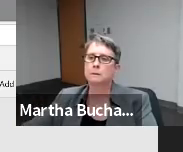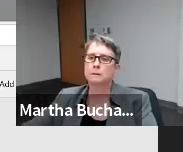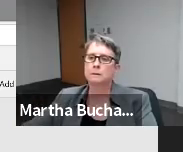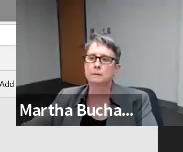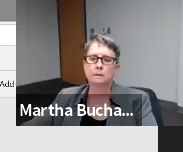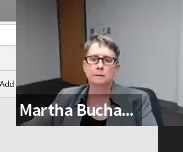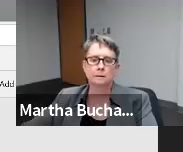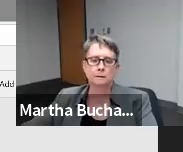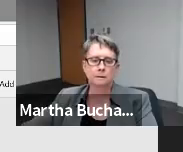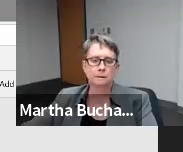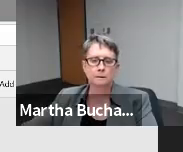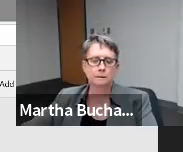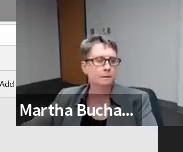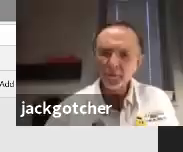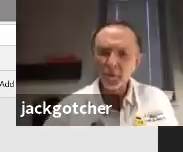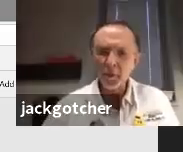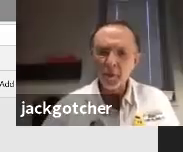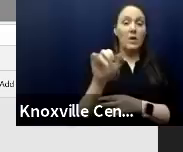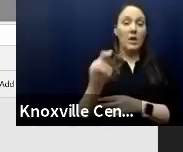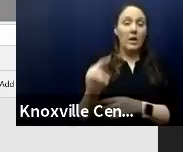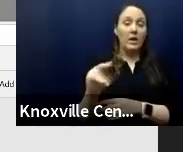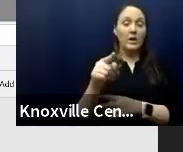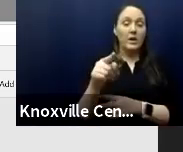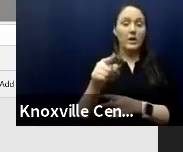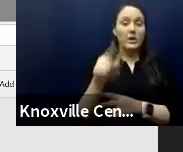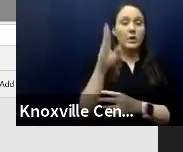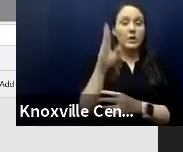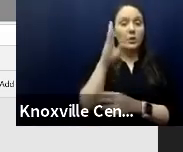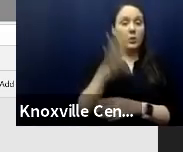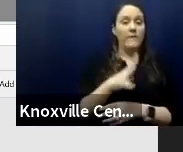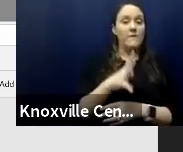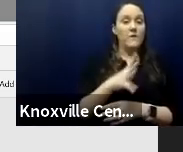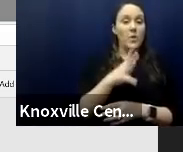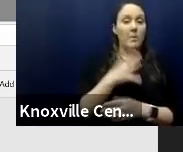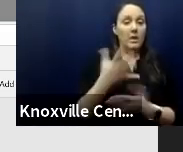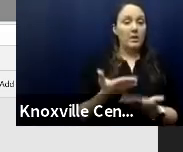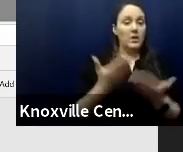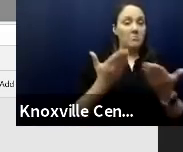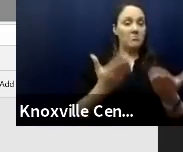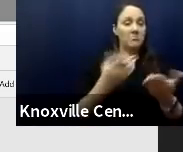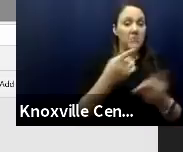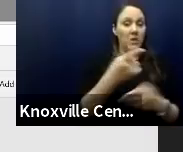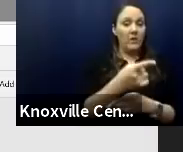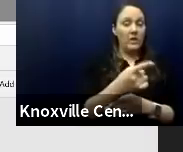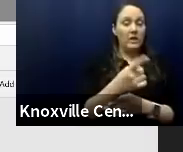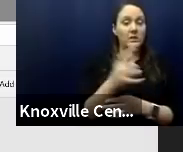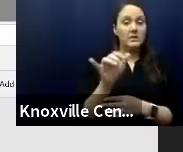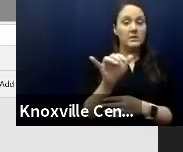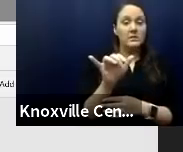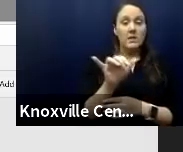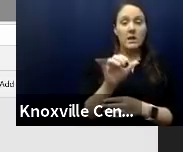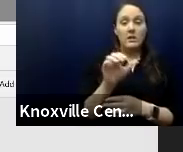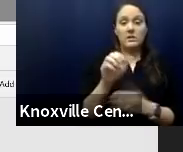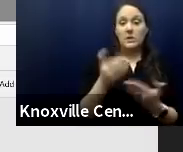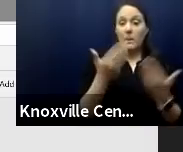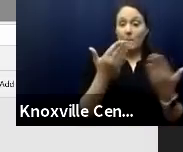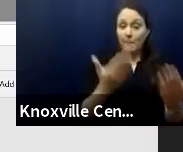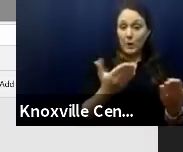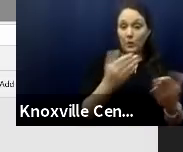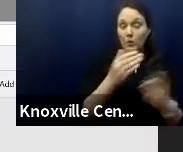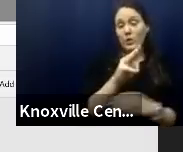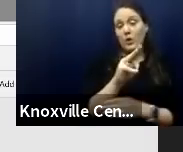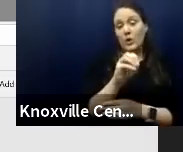So Dr. O'Brien, would you formally like to offer this as a motion for the amendment